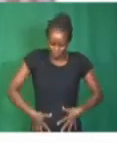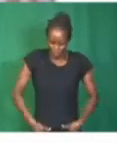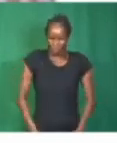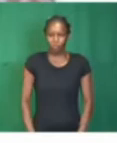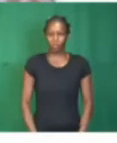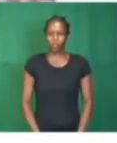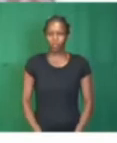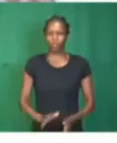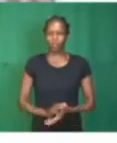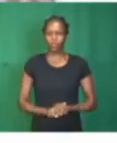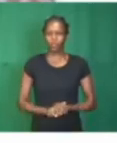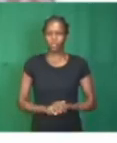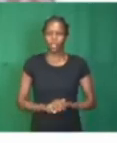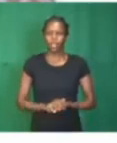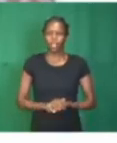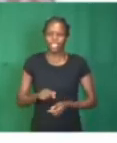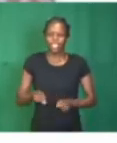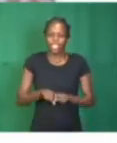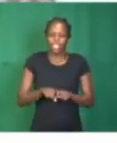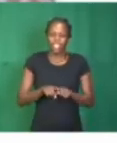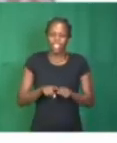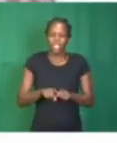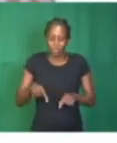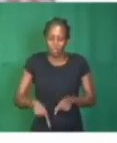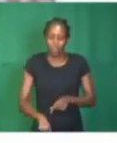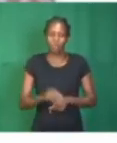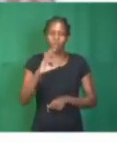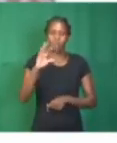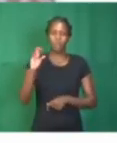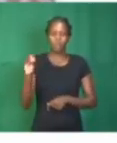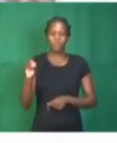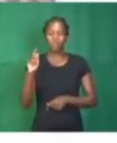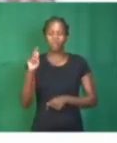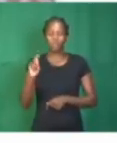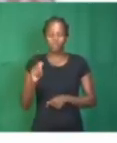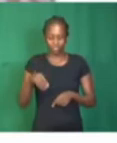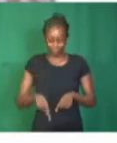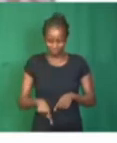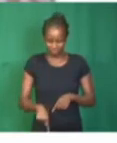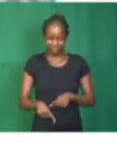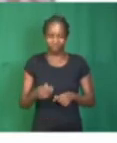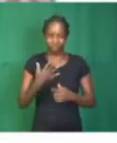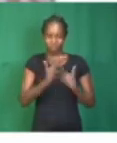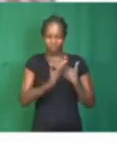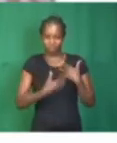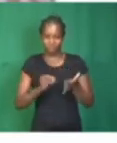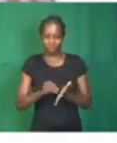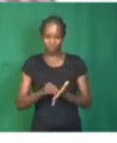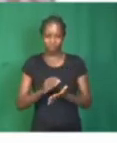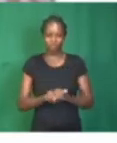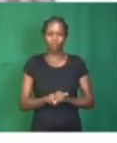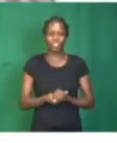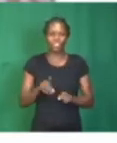even your smallest toe in the foot. And then we have also blood vessels. Blood vessels are